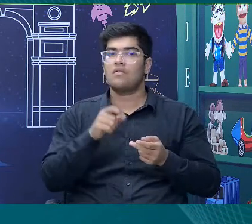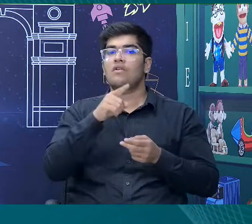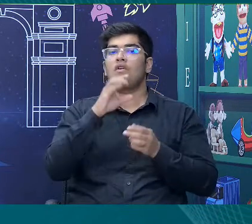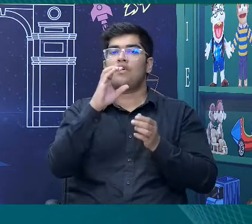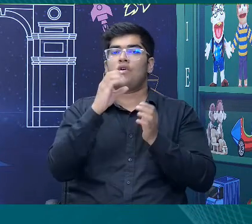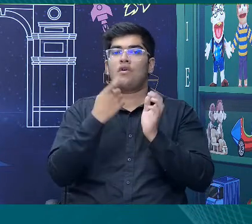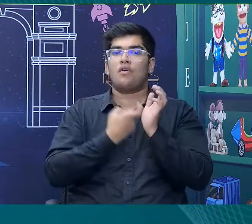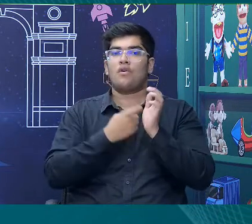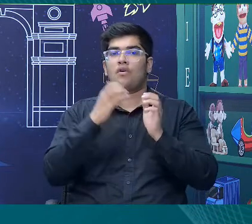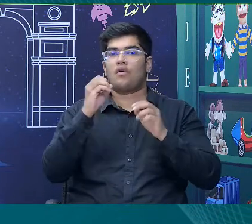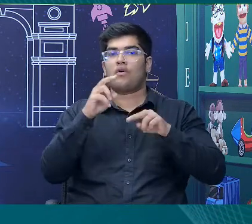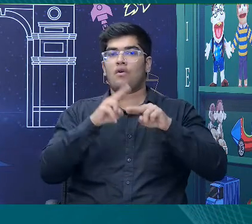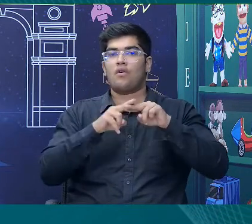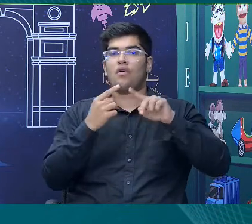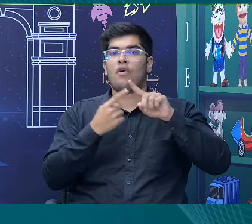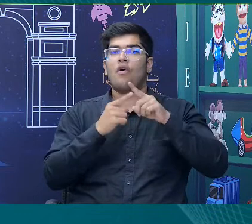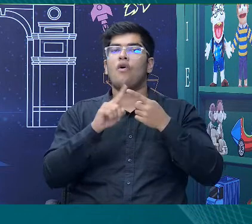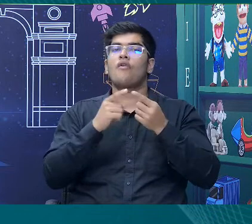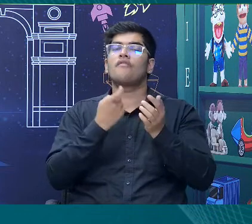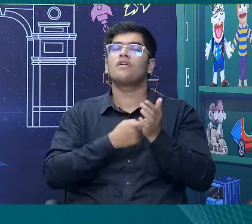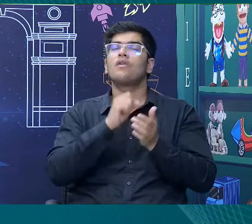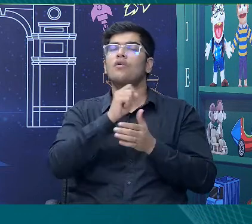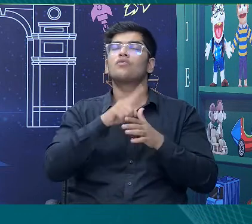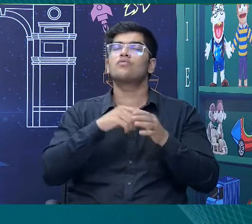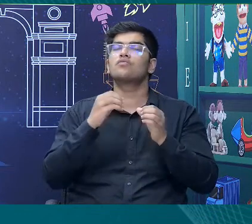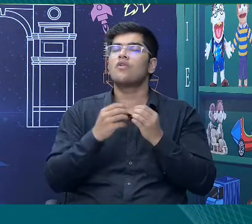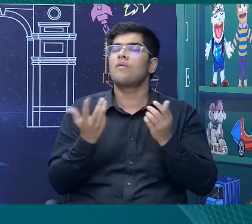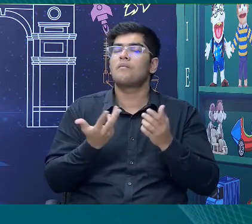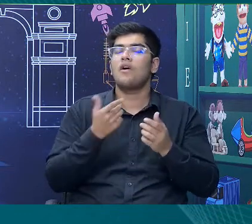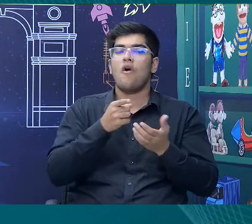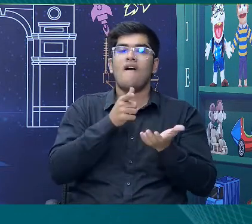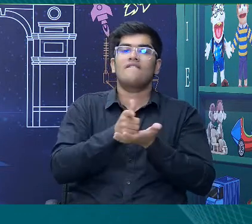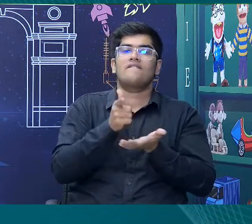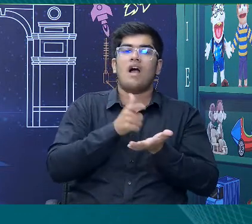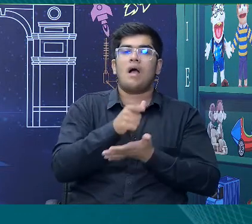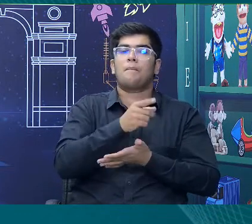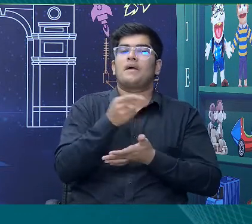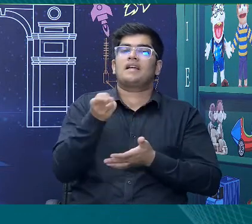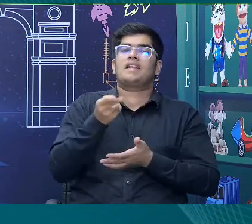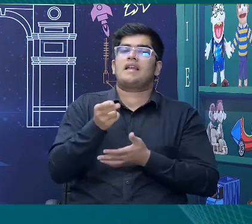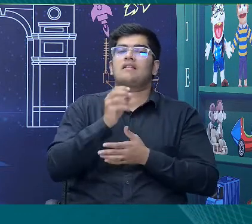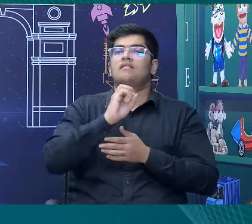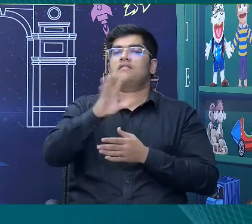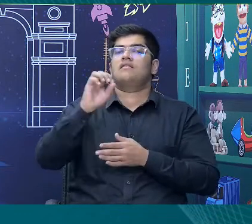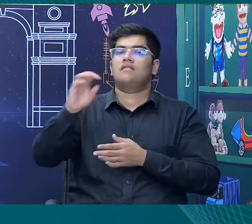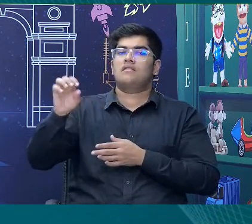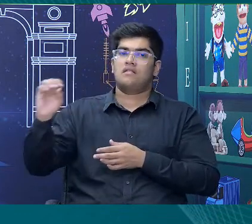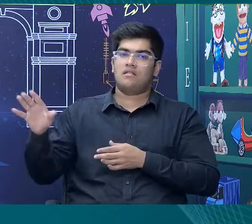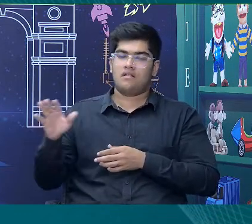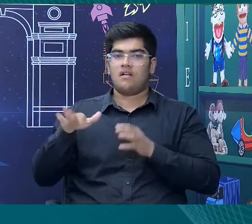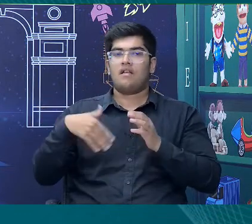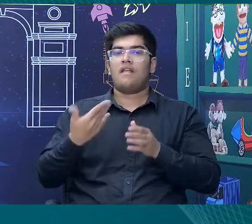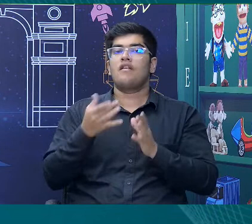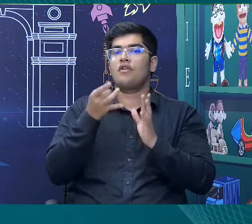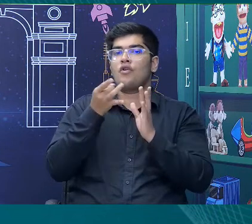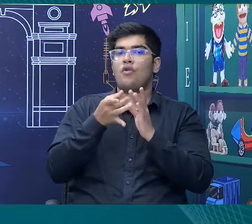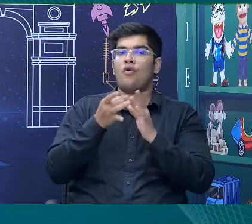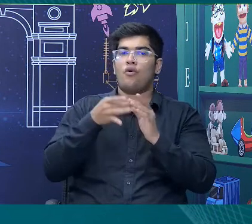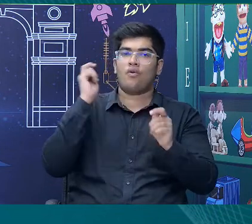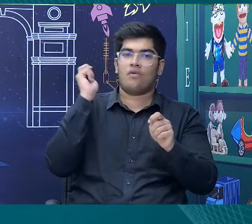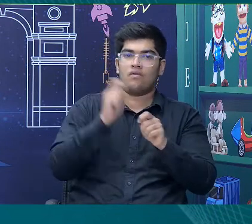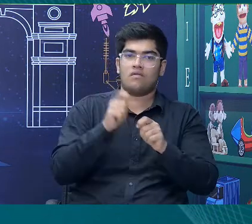who rents his small farm to other people for work. And then we have a master blacksmith and his helper